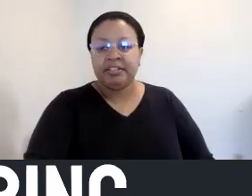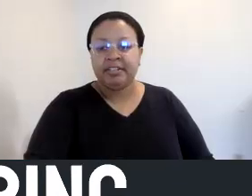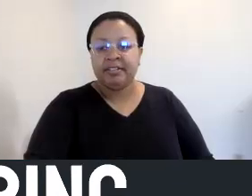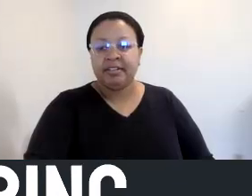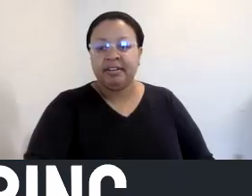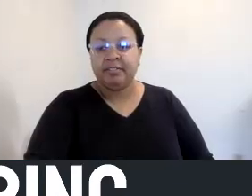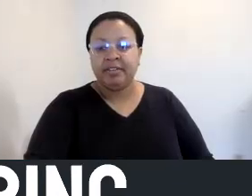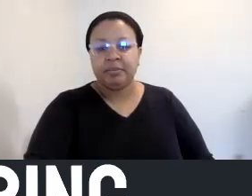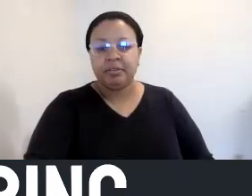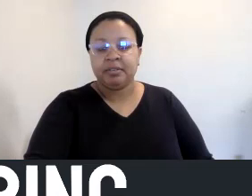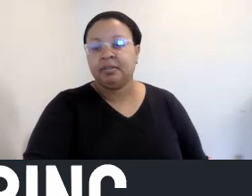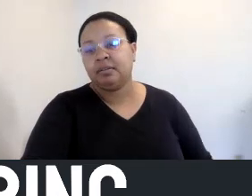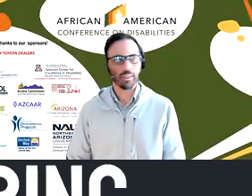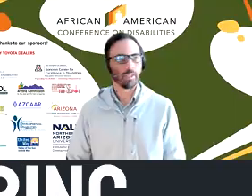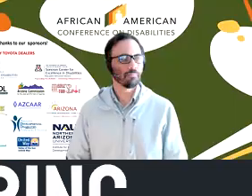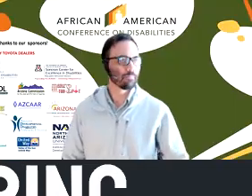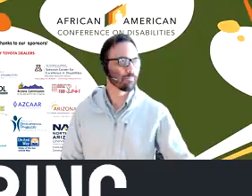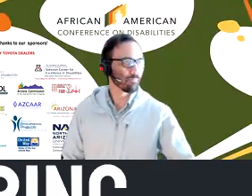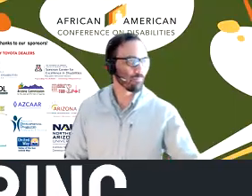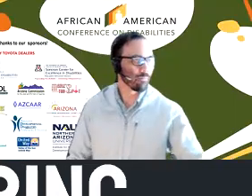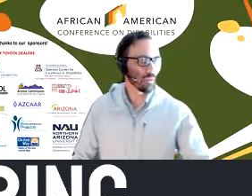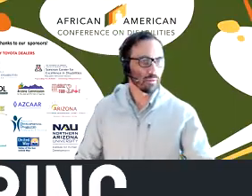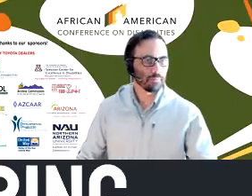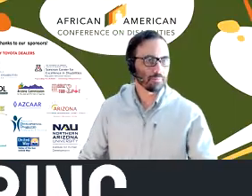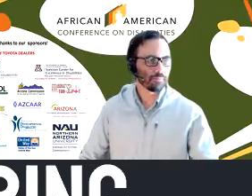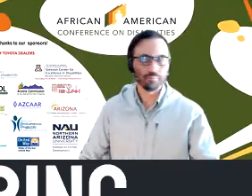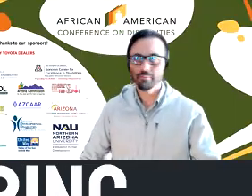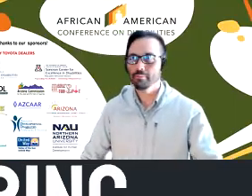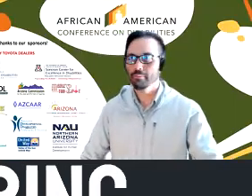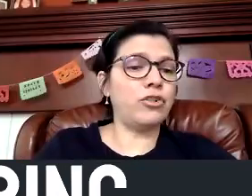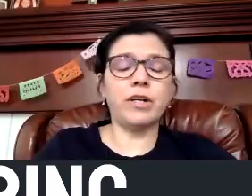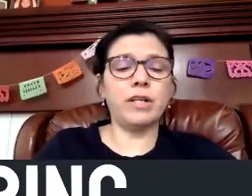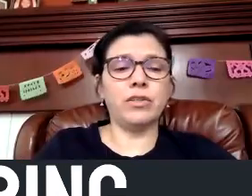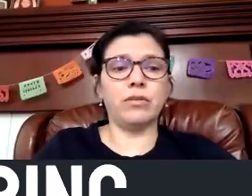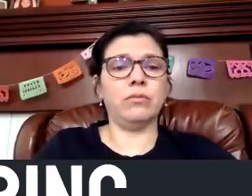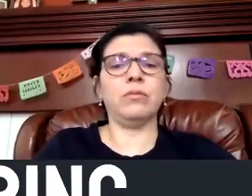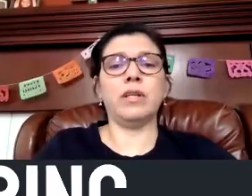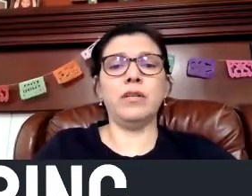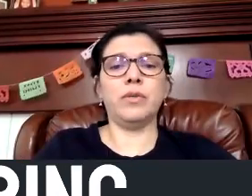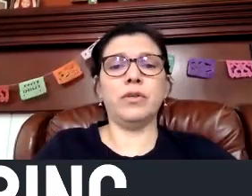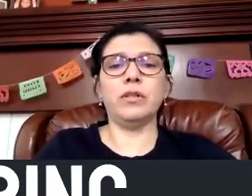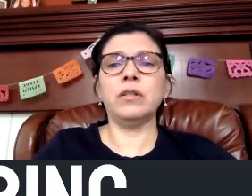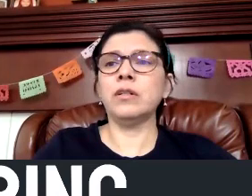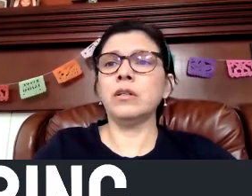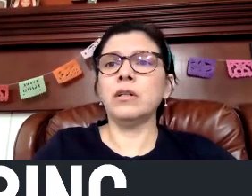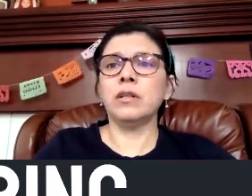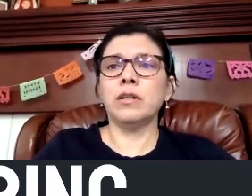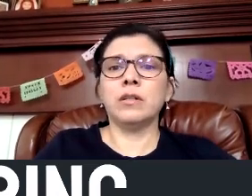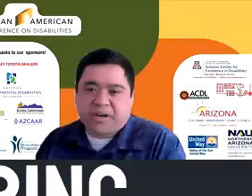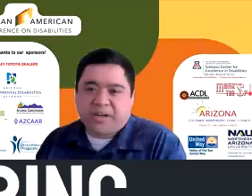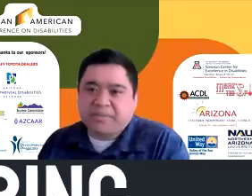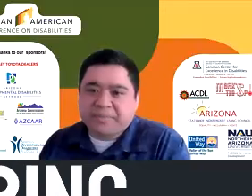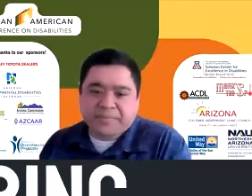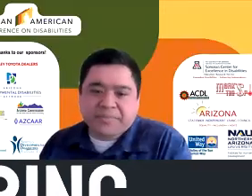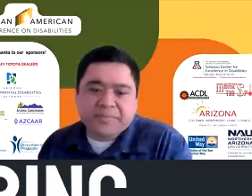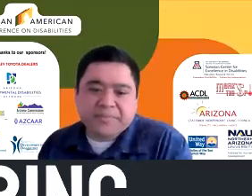Audrey says she can see it on Facebook. Okay. Yeah, and Yeah. Jeff just shared it, so I think. Okay. Yeah, it's